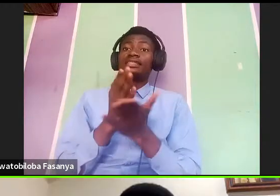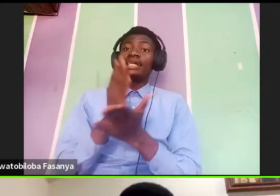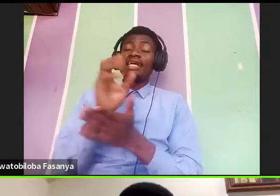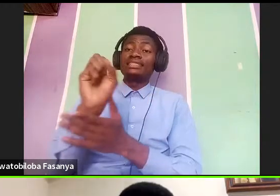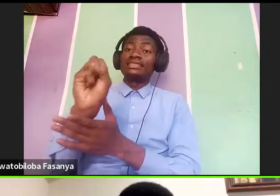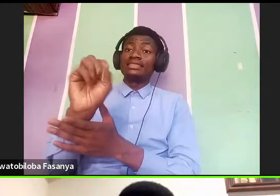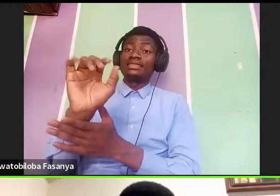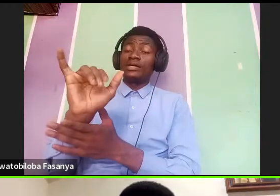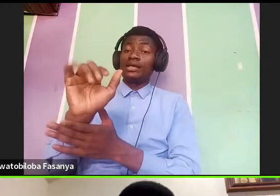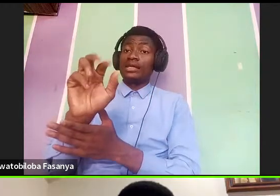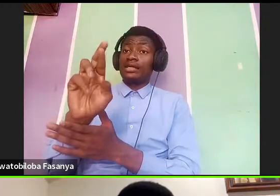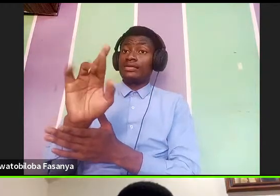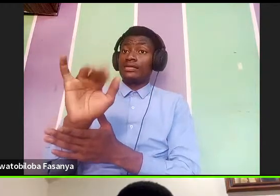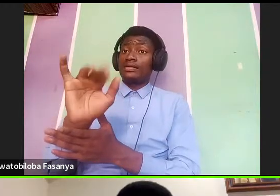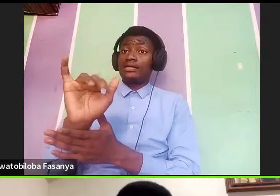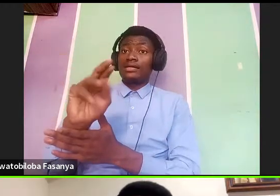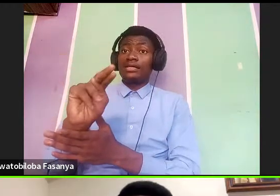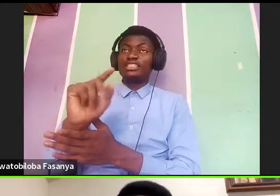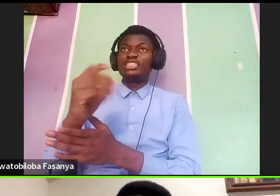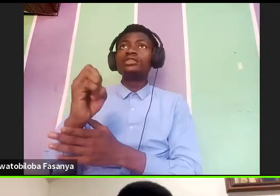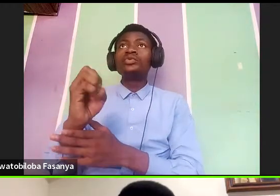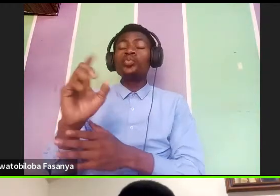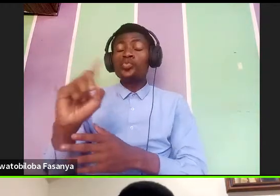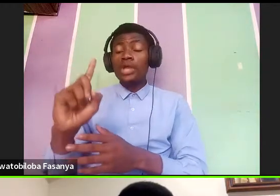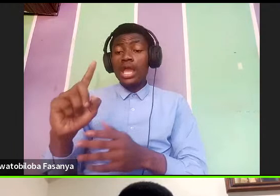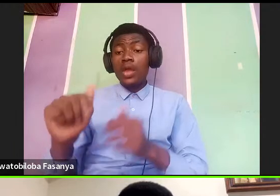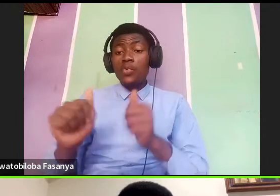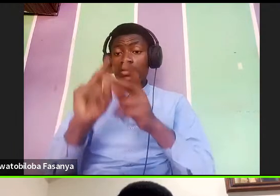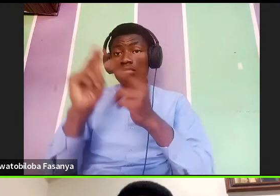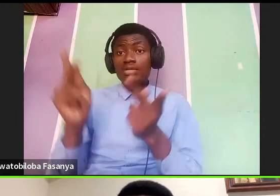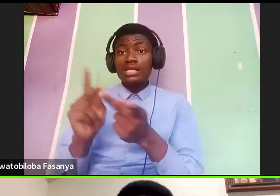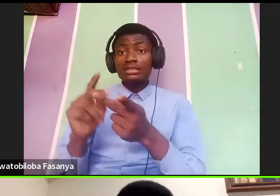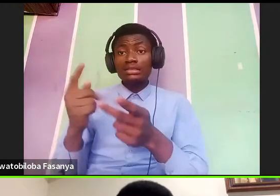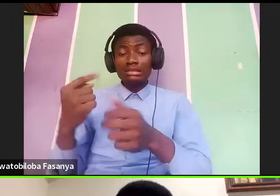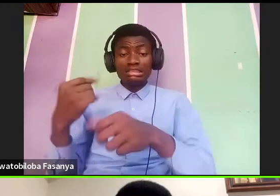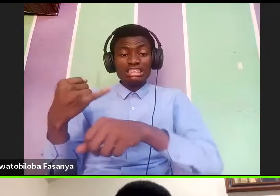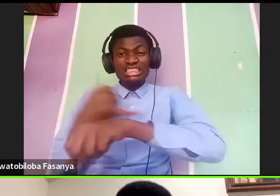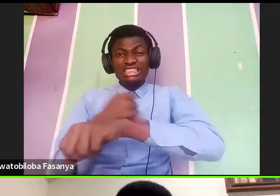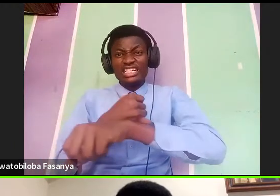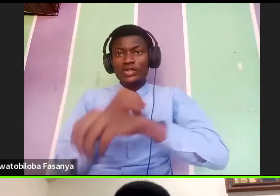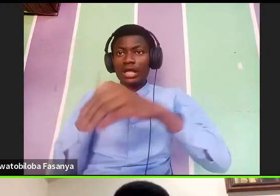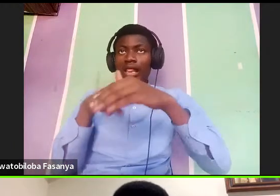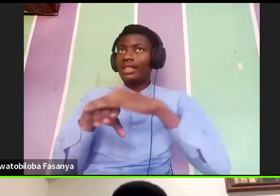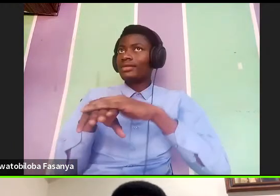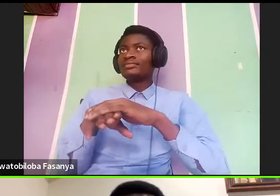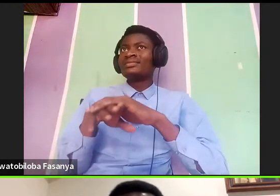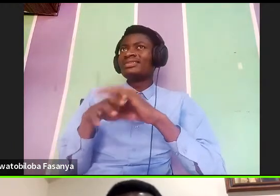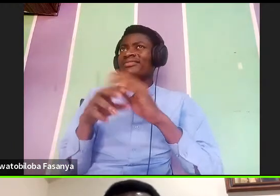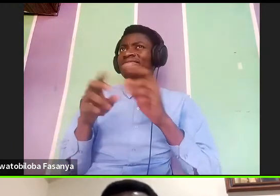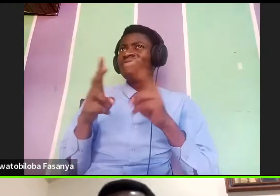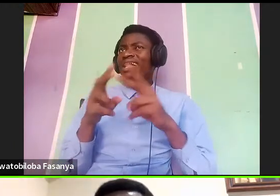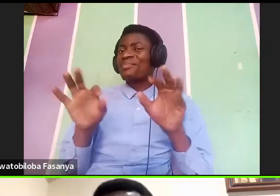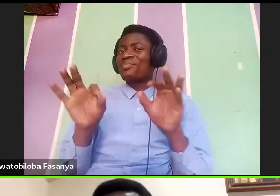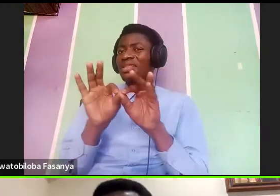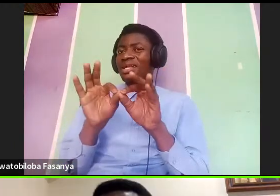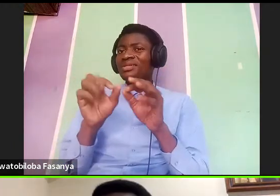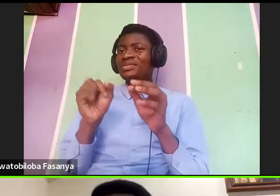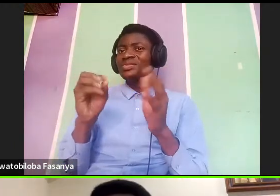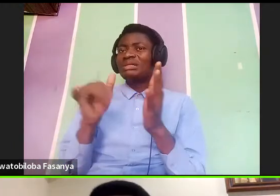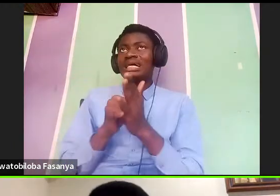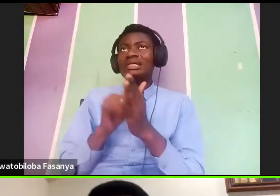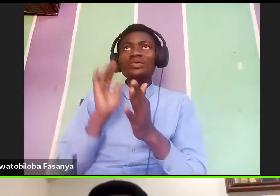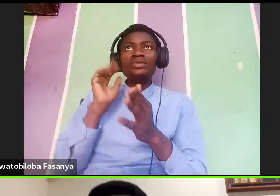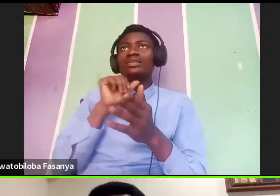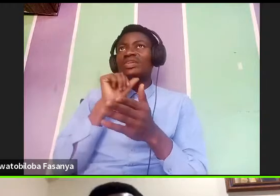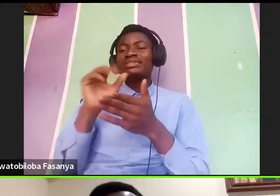it's given, very, very important, not to damage, the nerves, most likely. Because the other thing that could